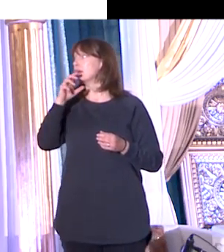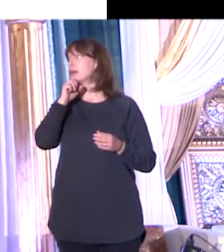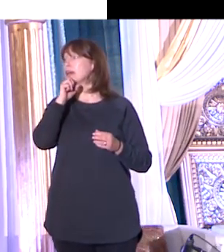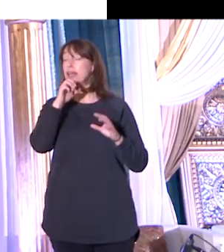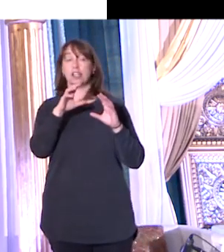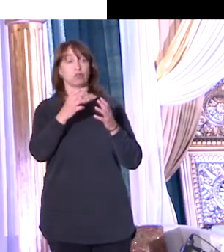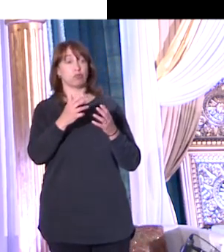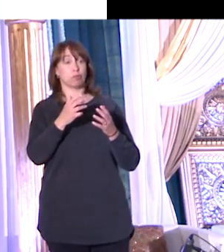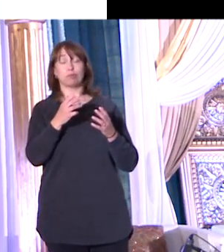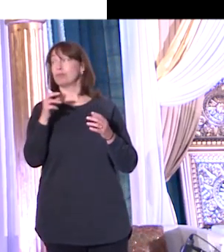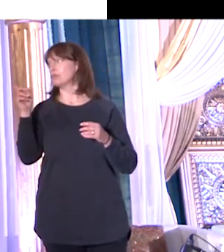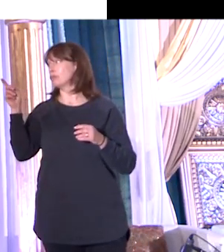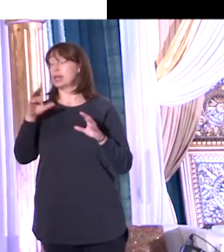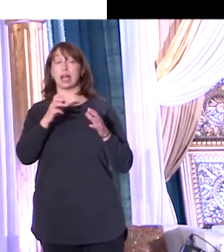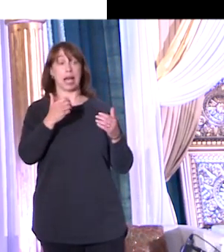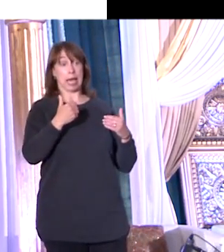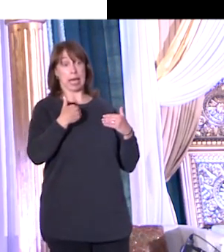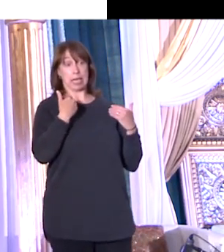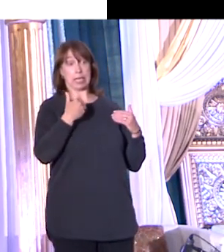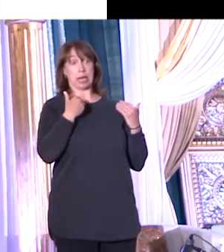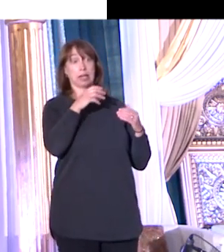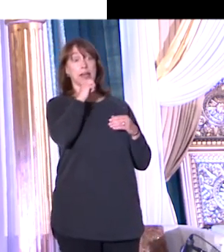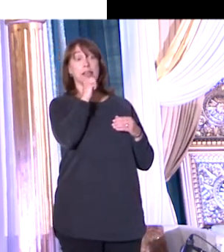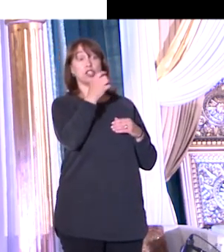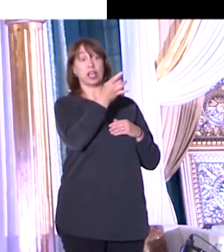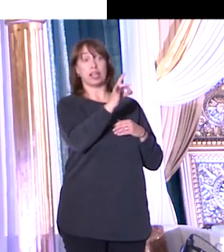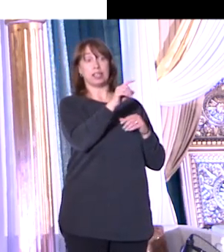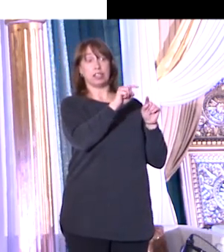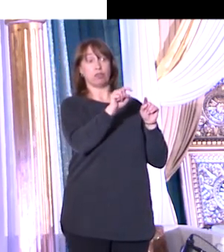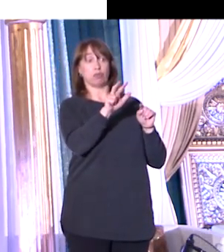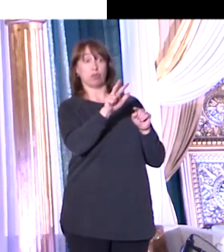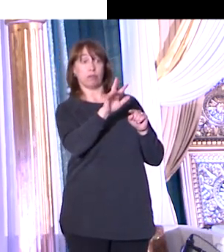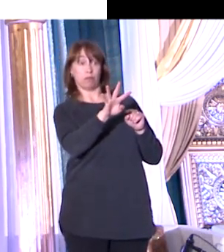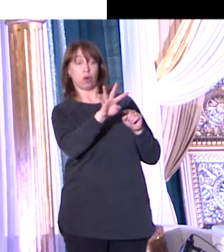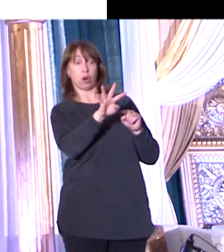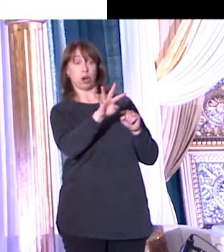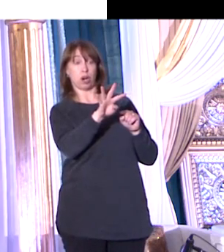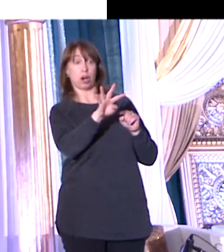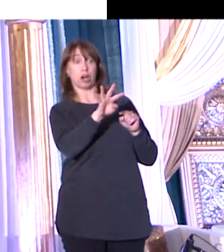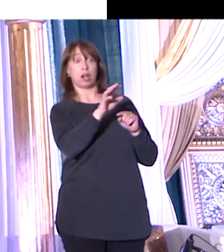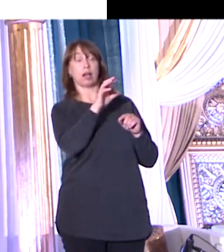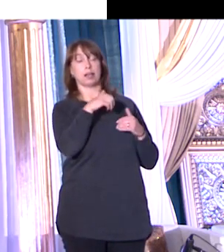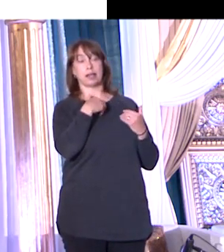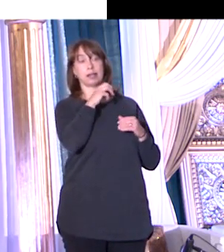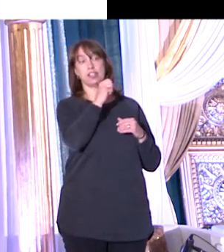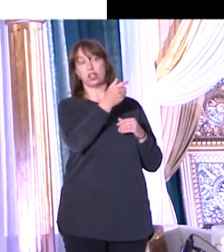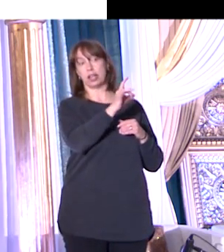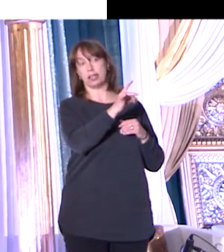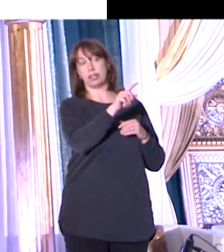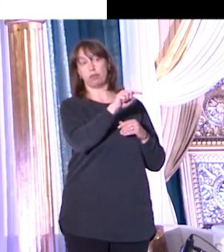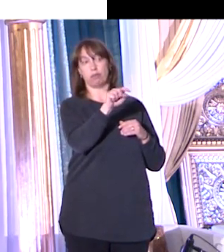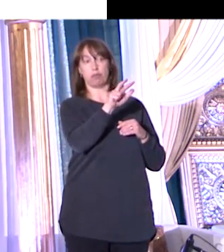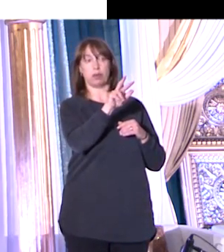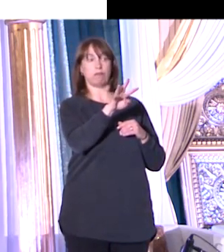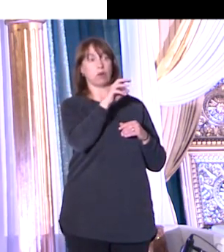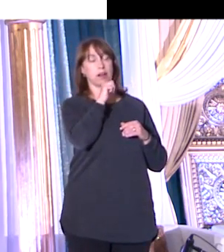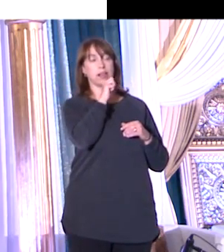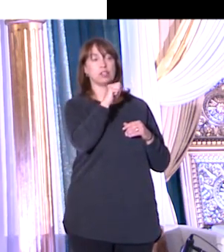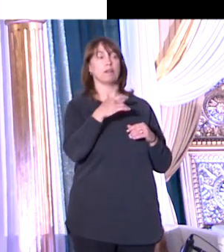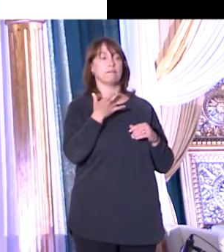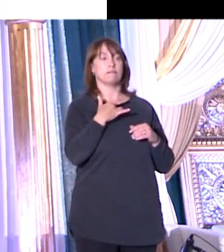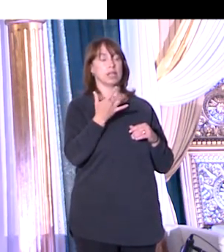youngest group of Muslims, 18 to 34, who in fact are most concerned or less optimistic about what's going to